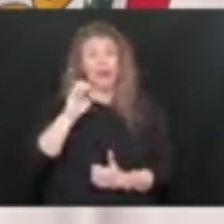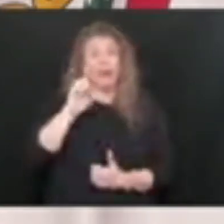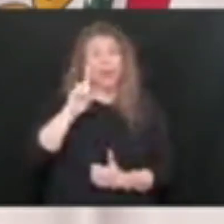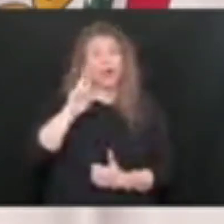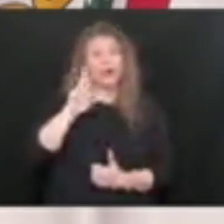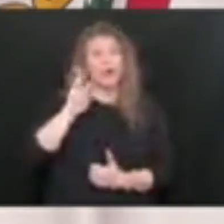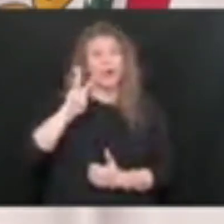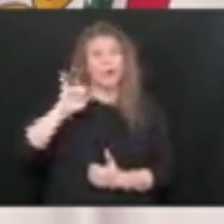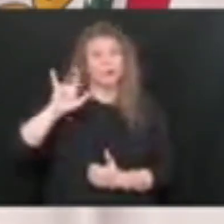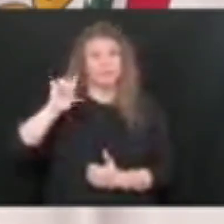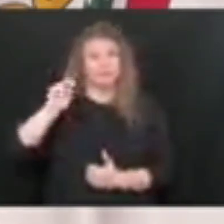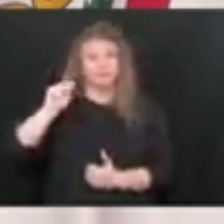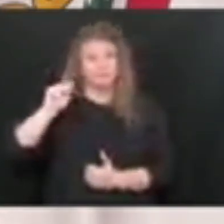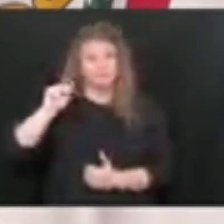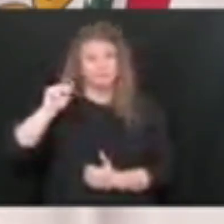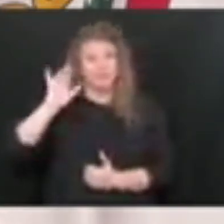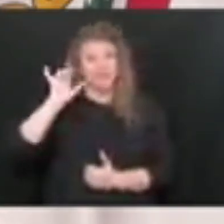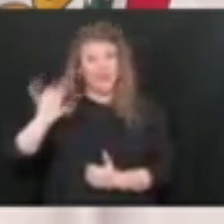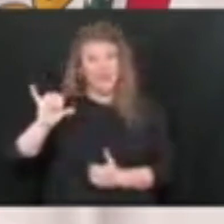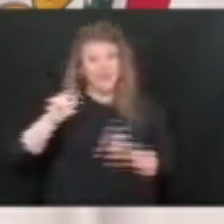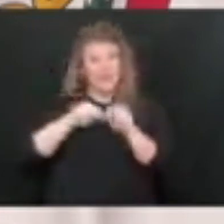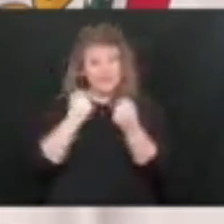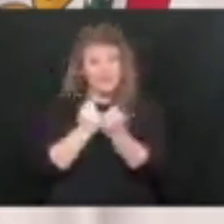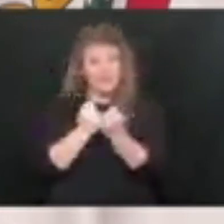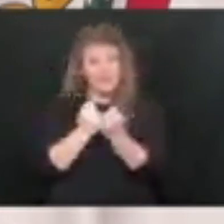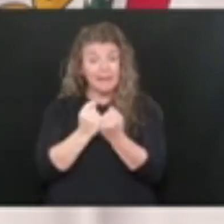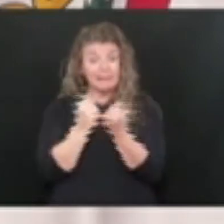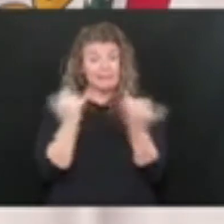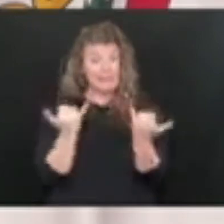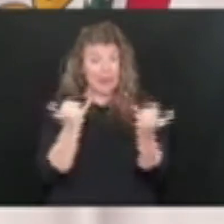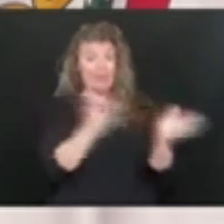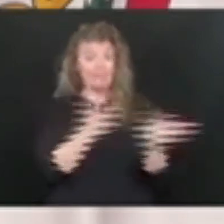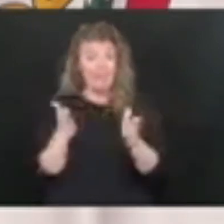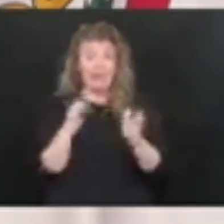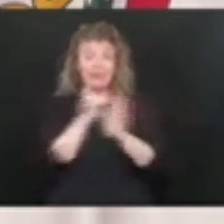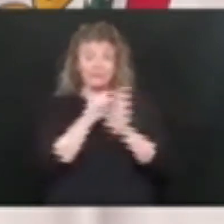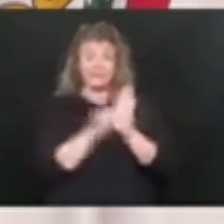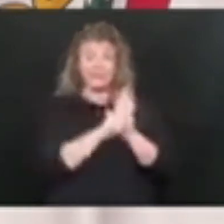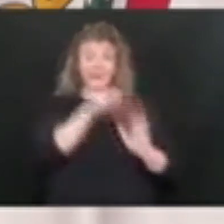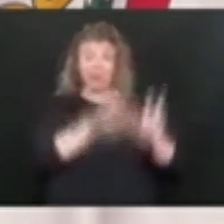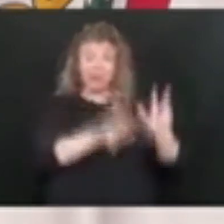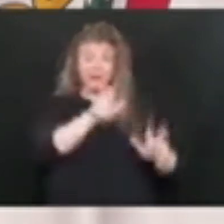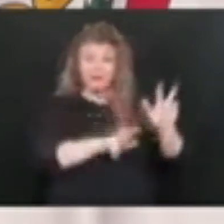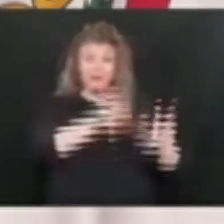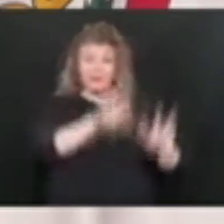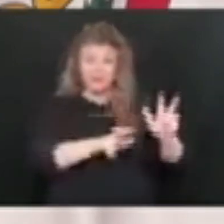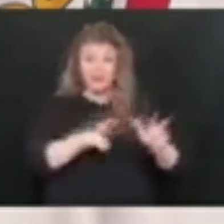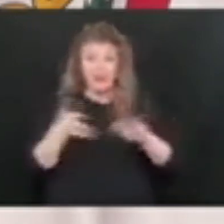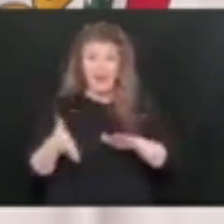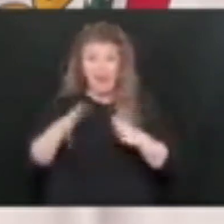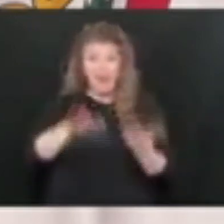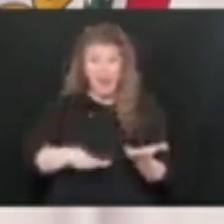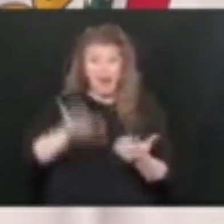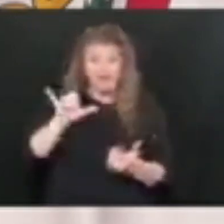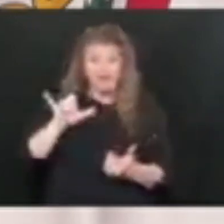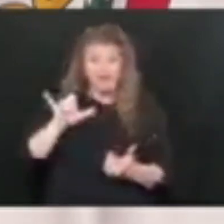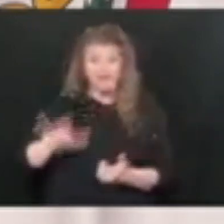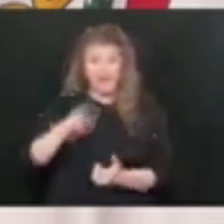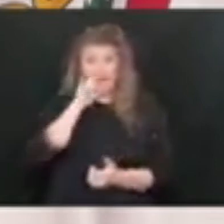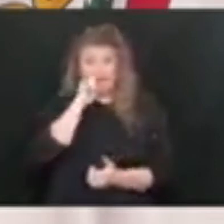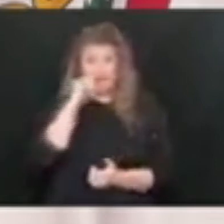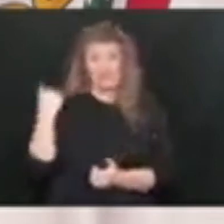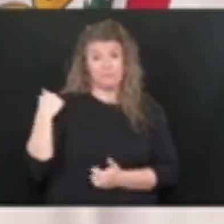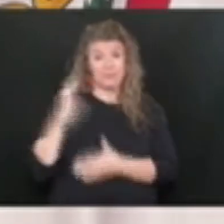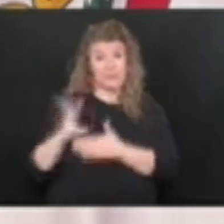Wilson. That team's in the state tournament right now. And we lost a kid, I guess, just over the